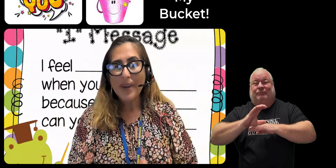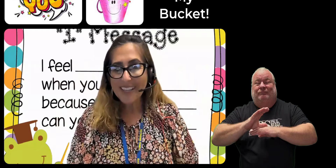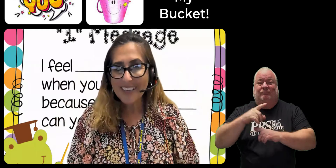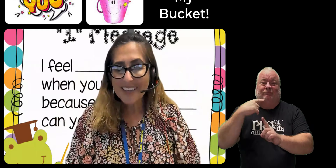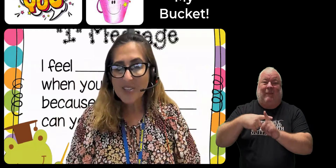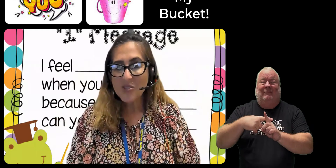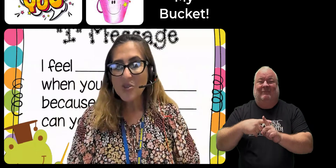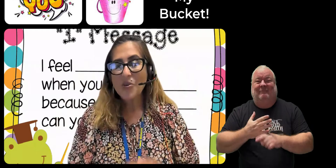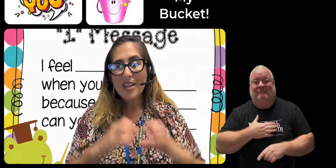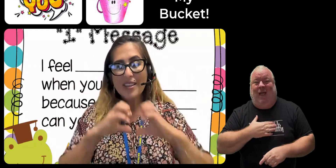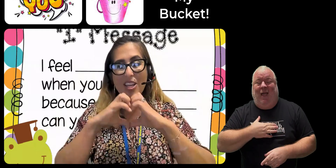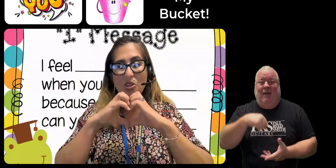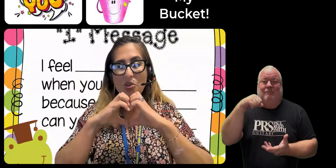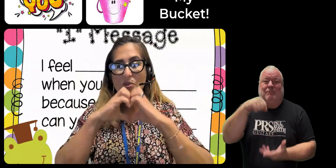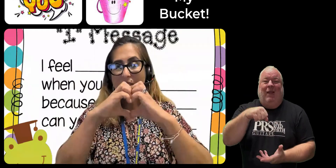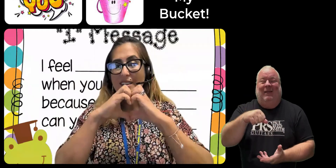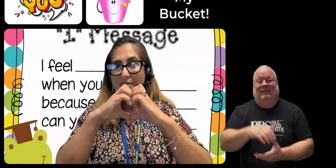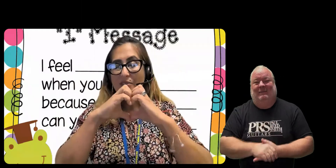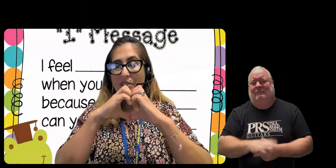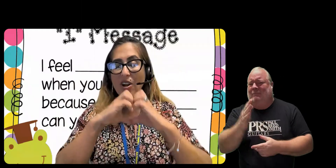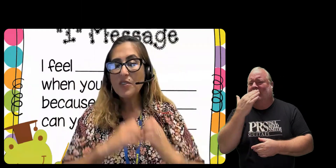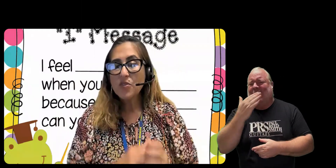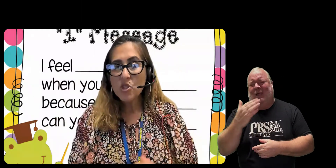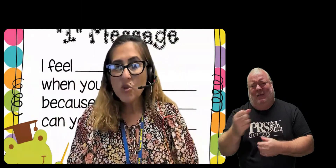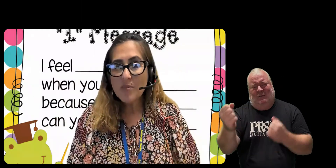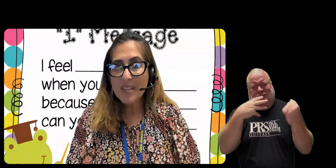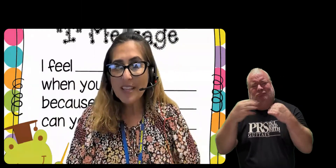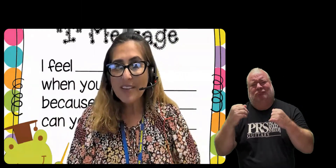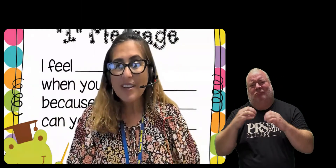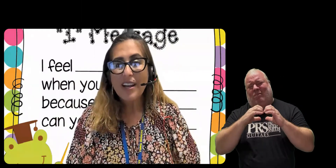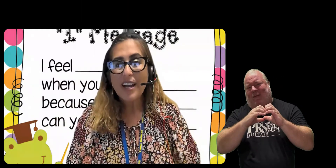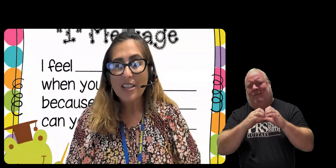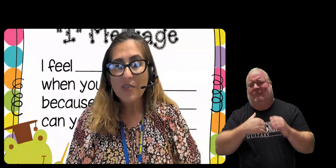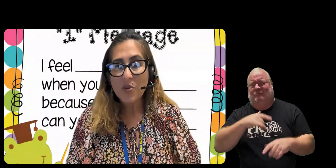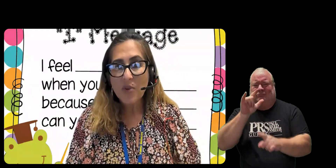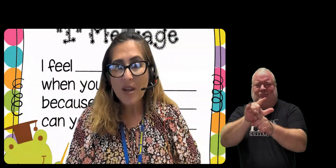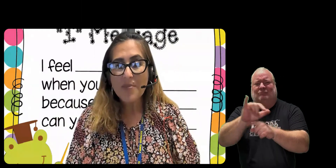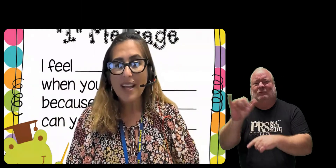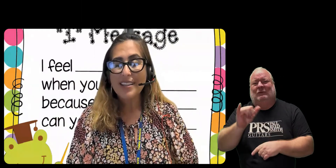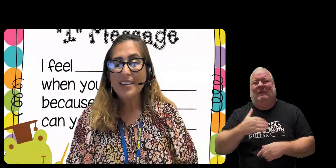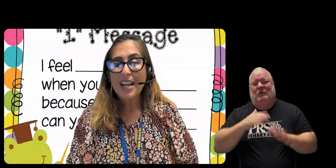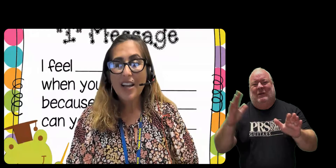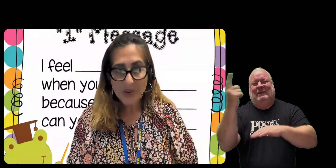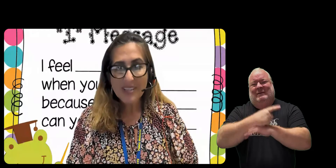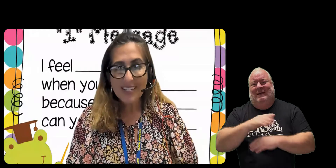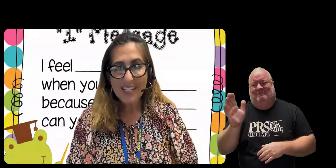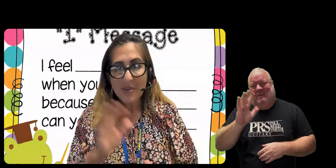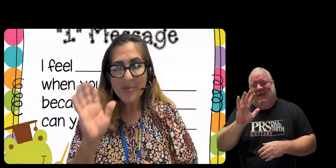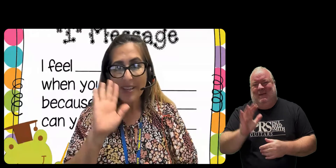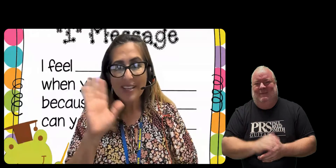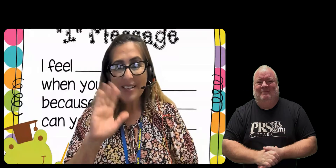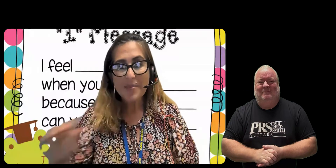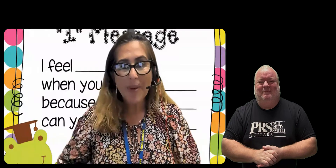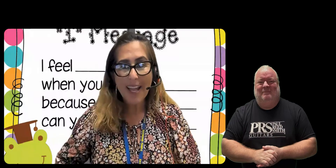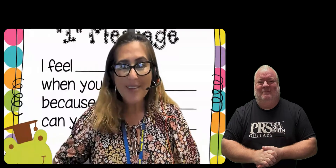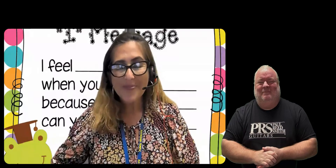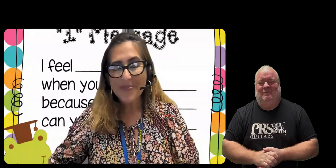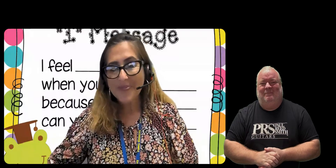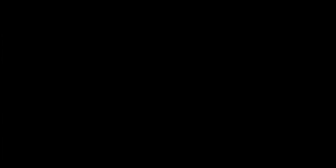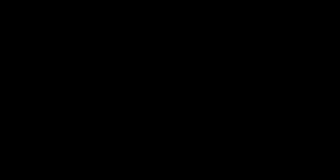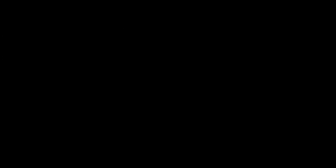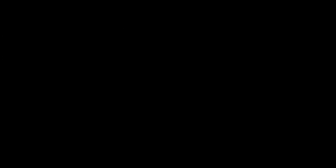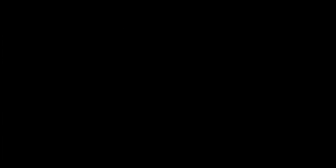my bucket. So thank you for all of you showing me love. I love you right back. Have a great day, everybody. Bye-bye.